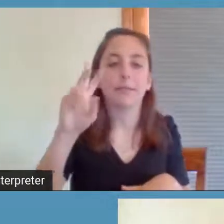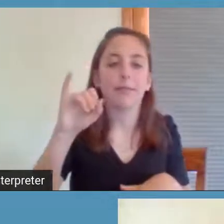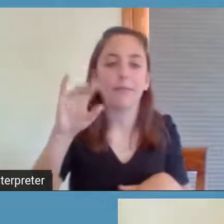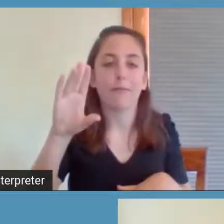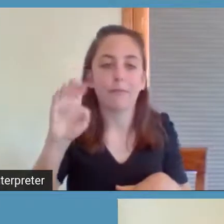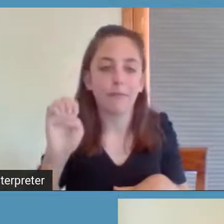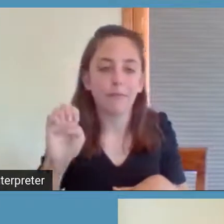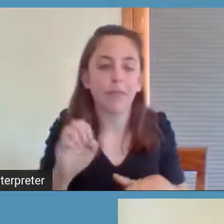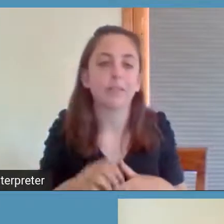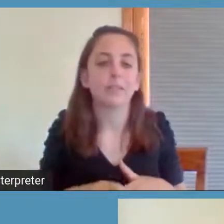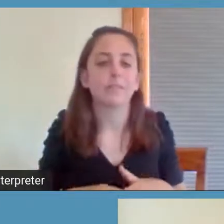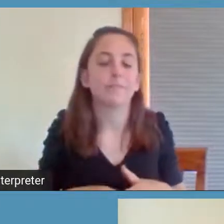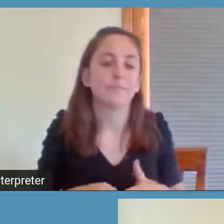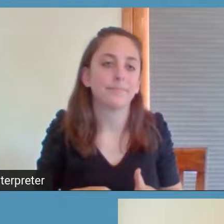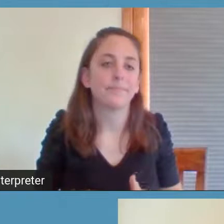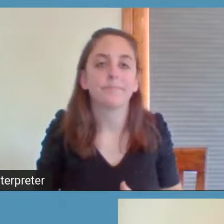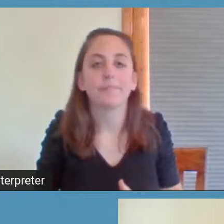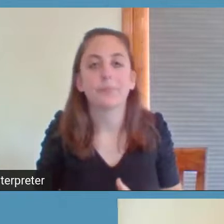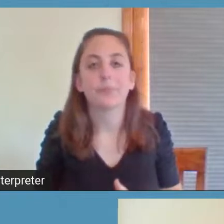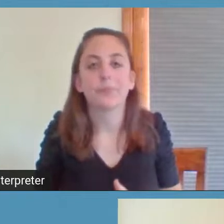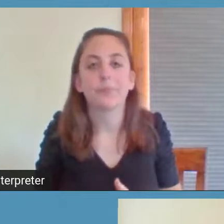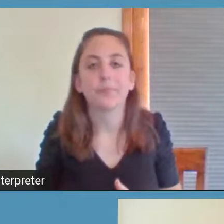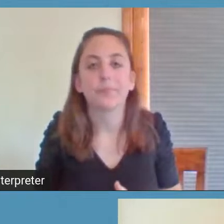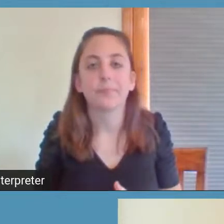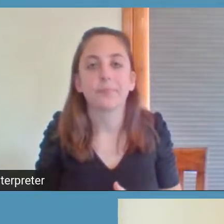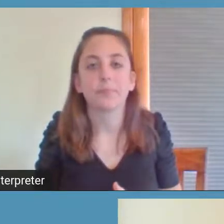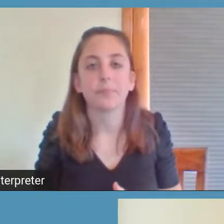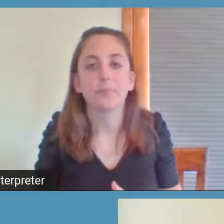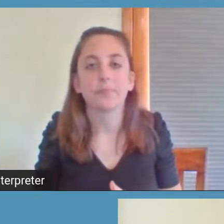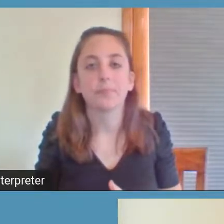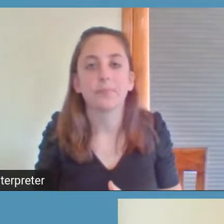their headset. Sure.